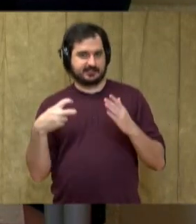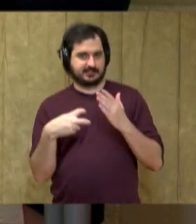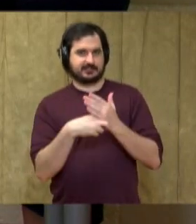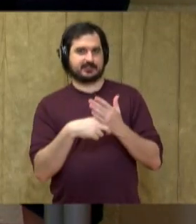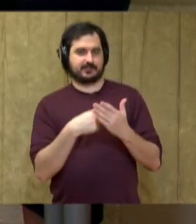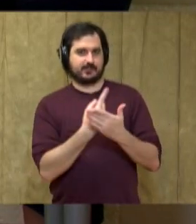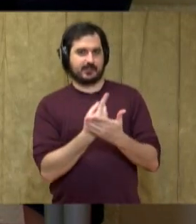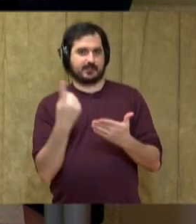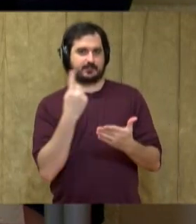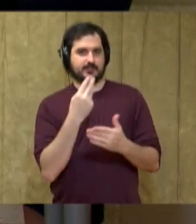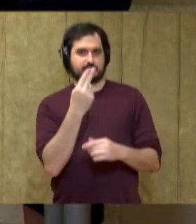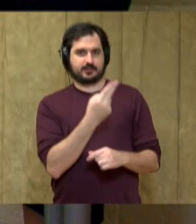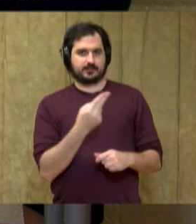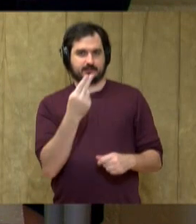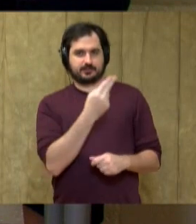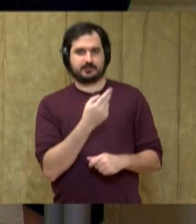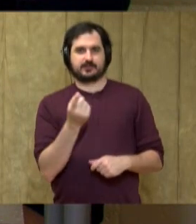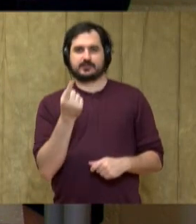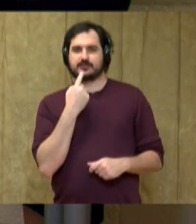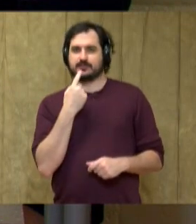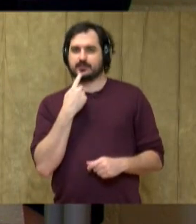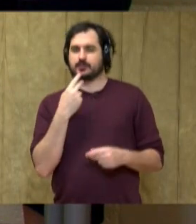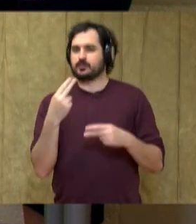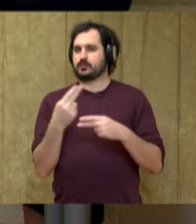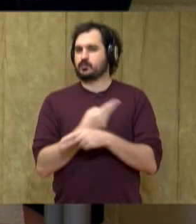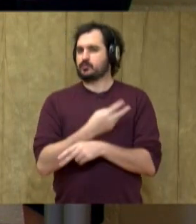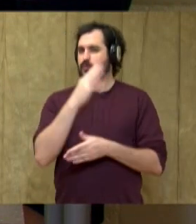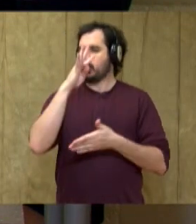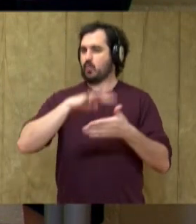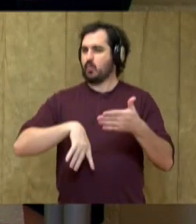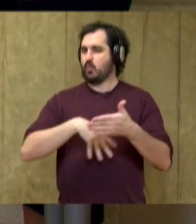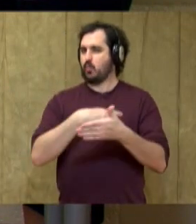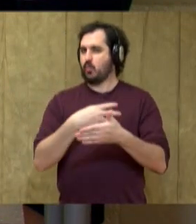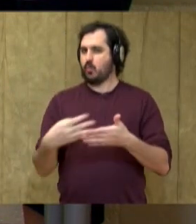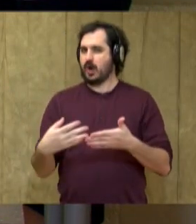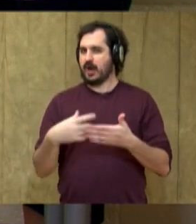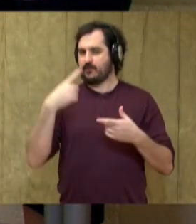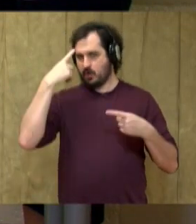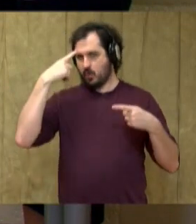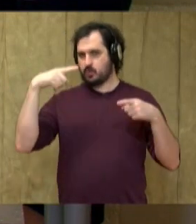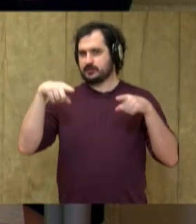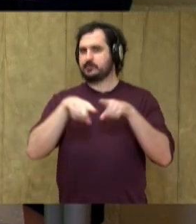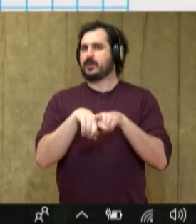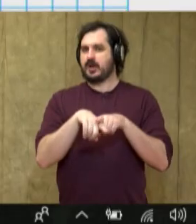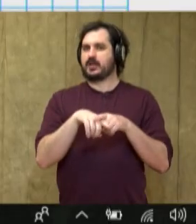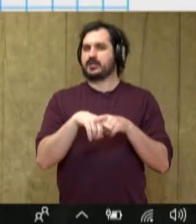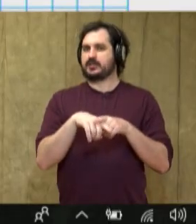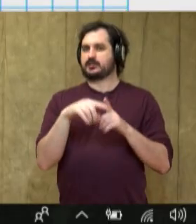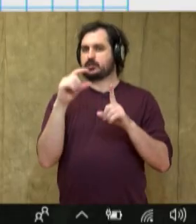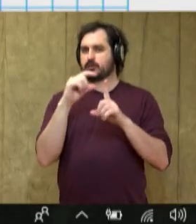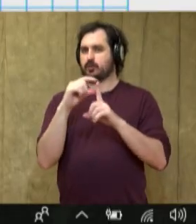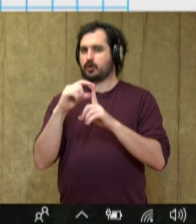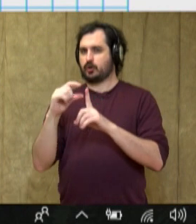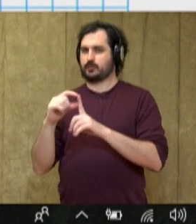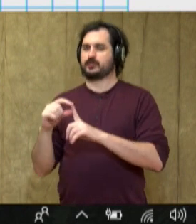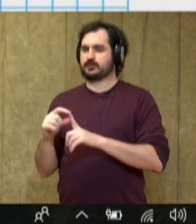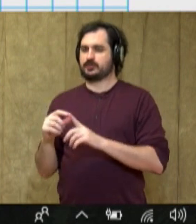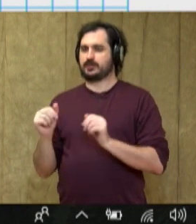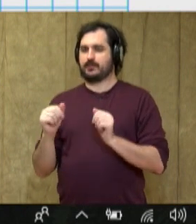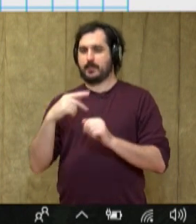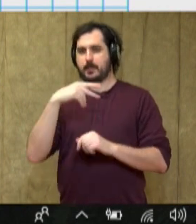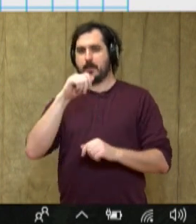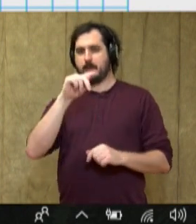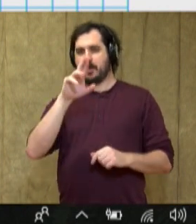exit ticket was use the graph of corresponding terms of pattern A. Remember what I said about pattern A?